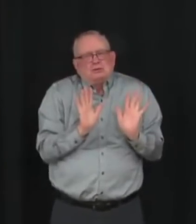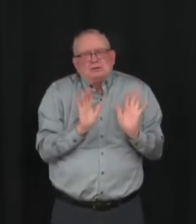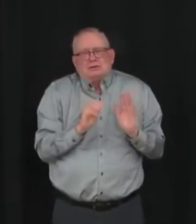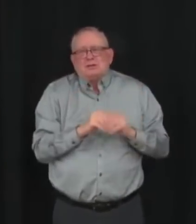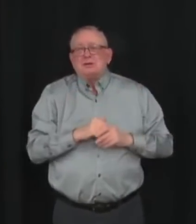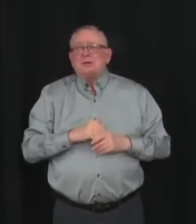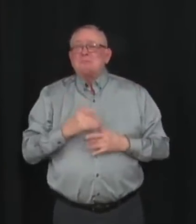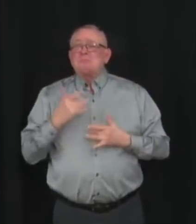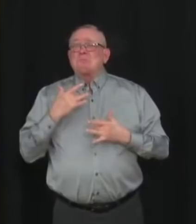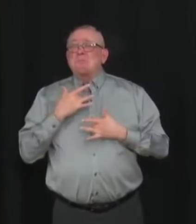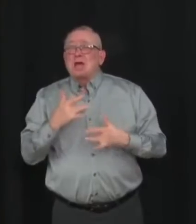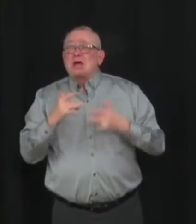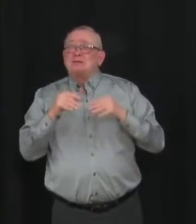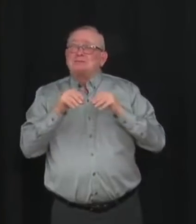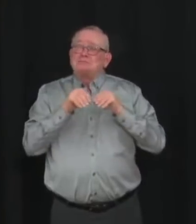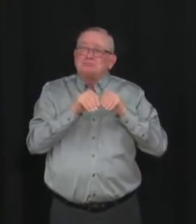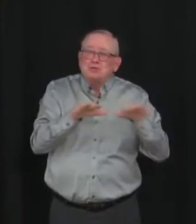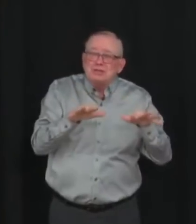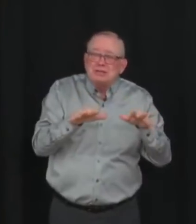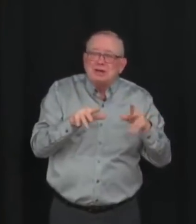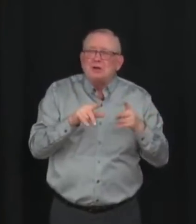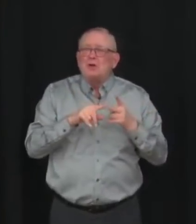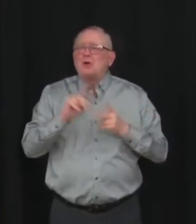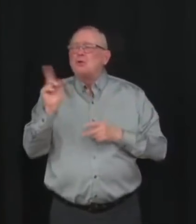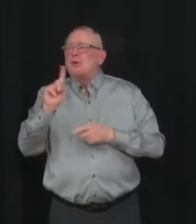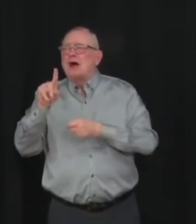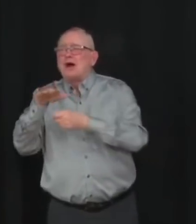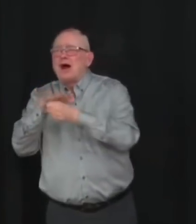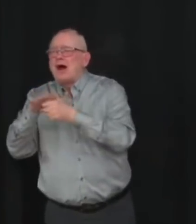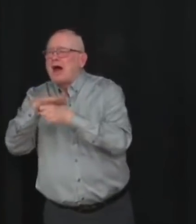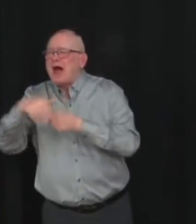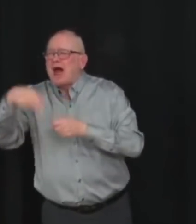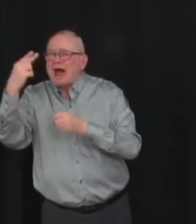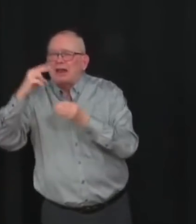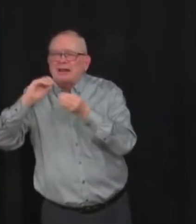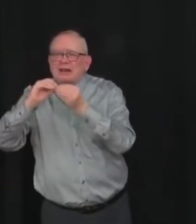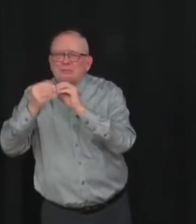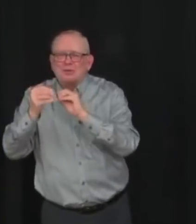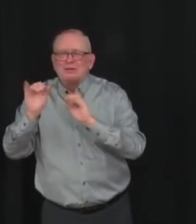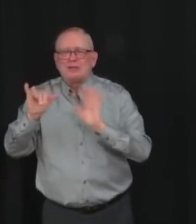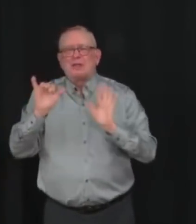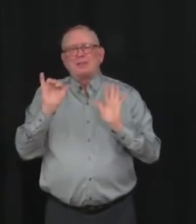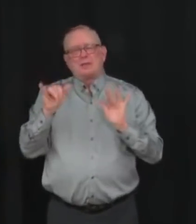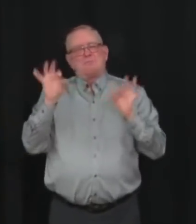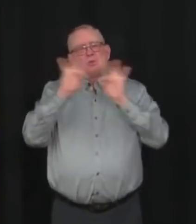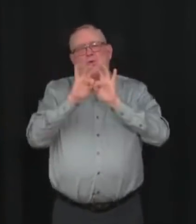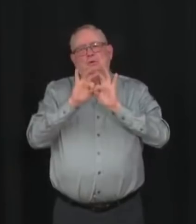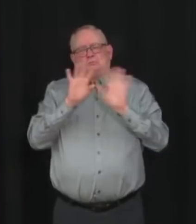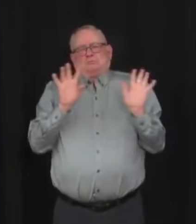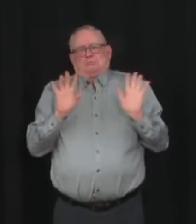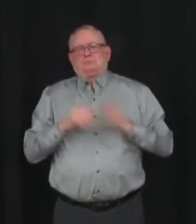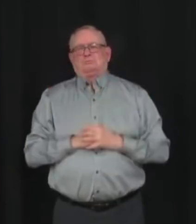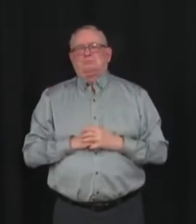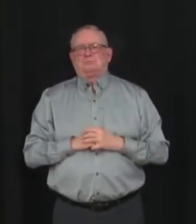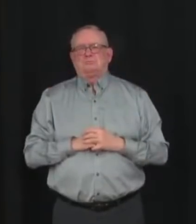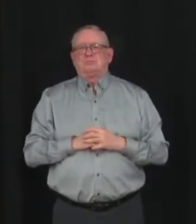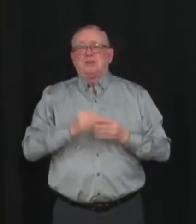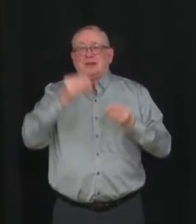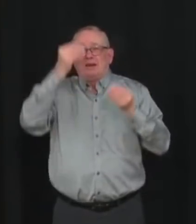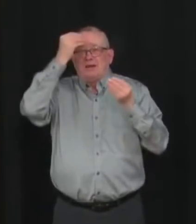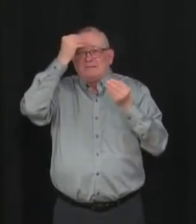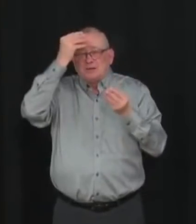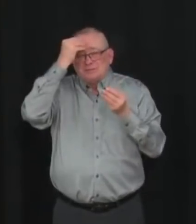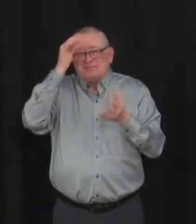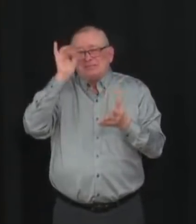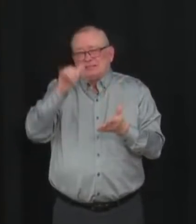example. This information provides evidence that has allowed us to make and measure decisions, but daily case numbers have never